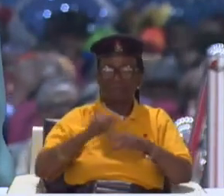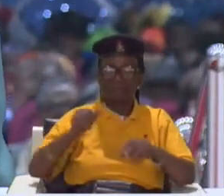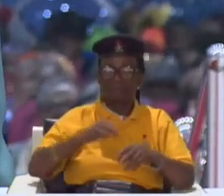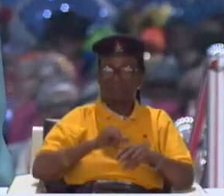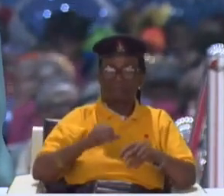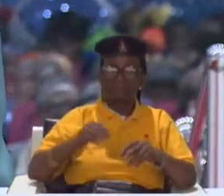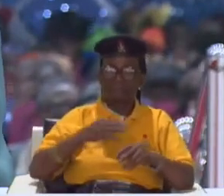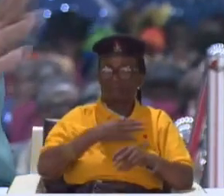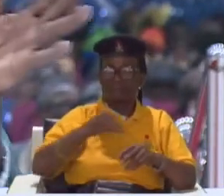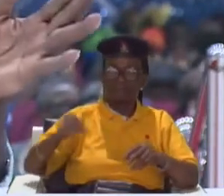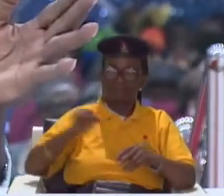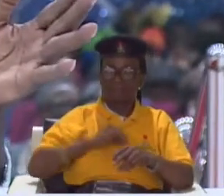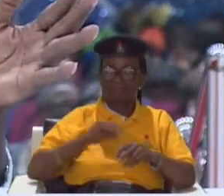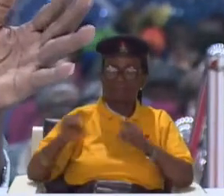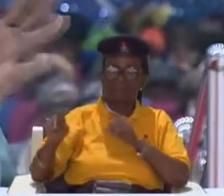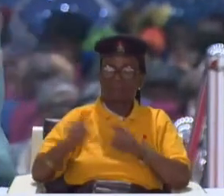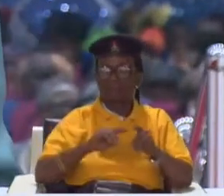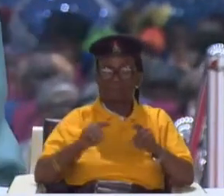he